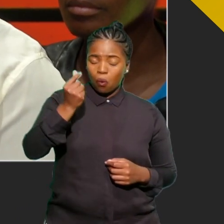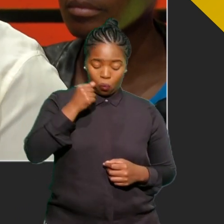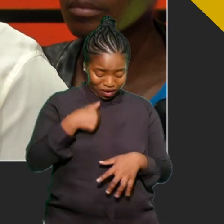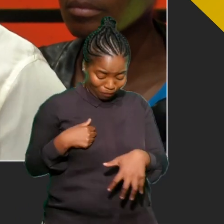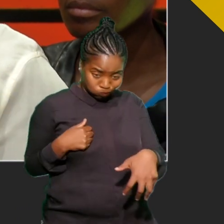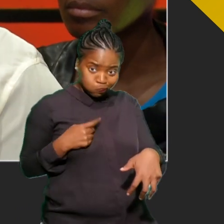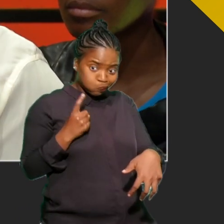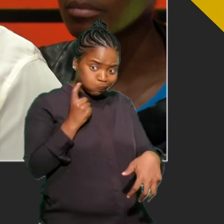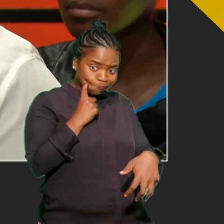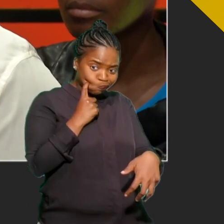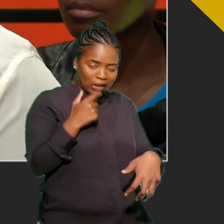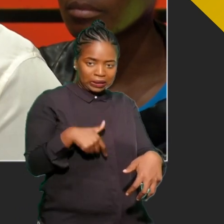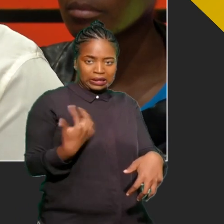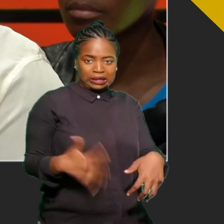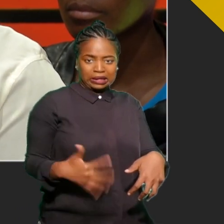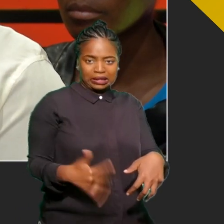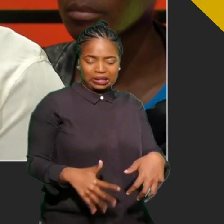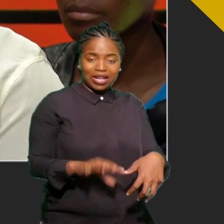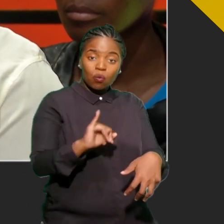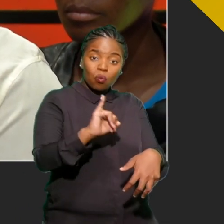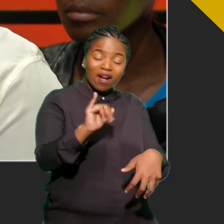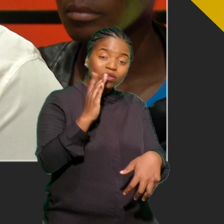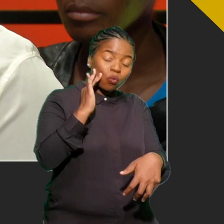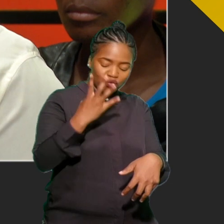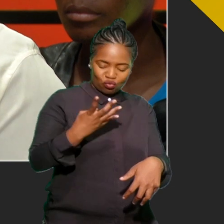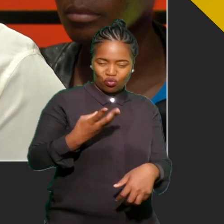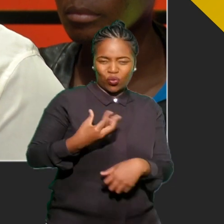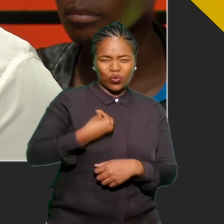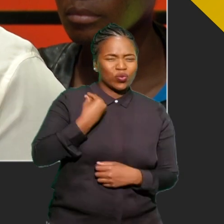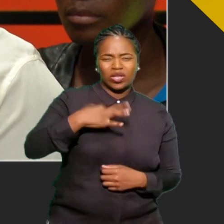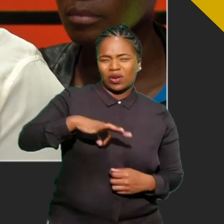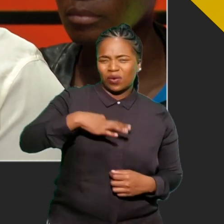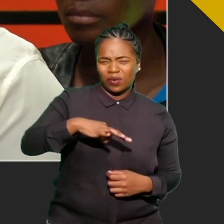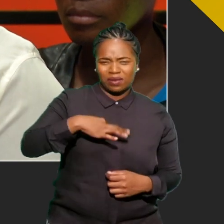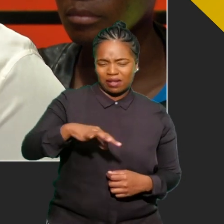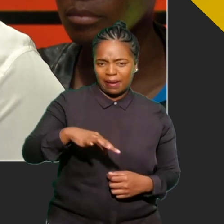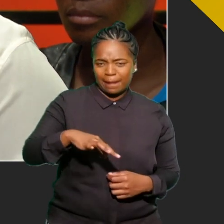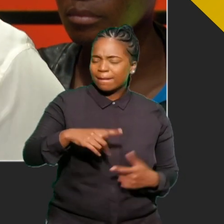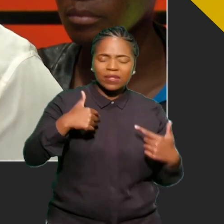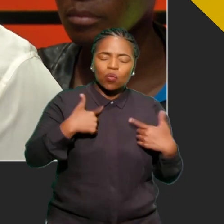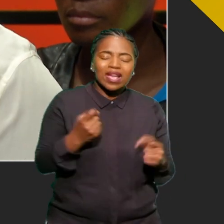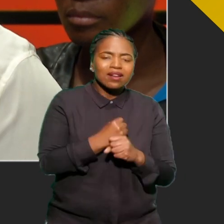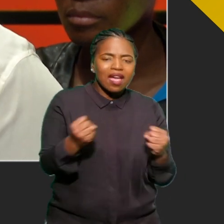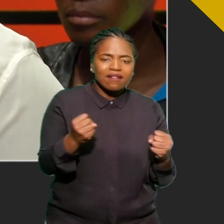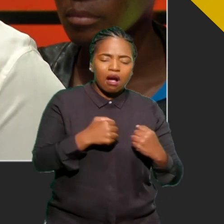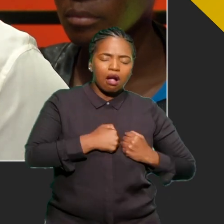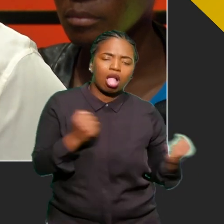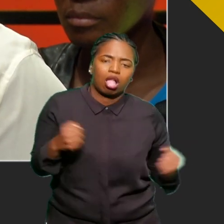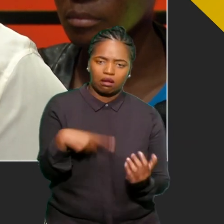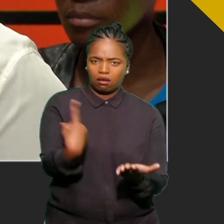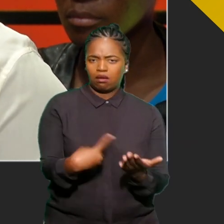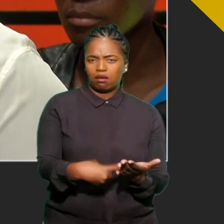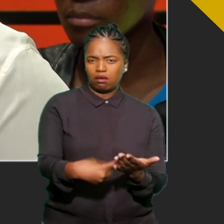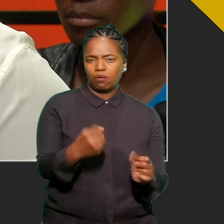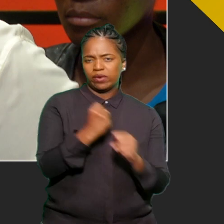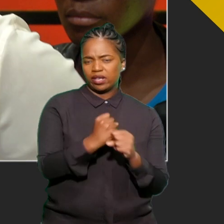person, but more so when you're younger, okay? And I guess the problem is that we just don't talk about it. Yeah. Just as much